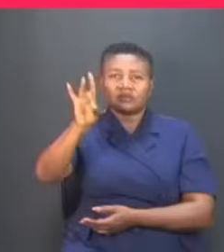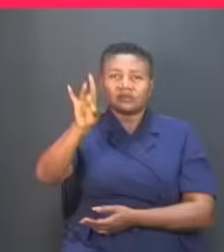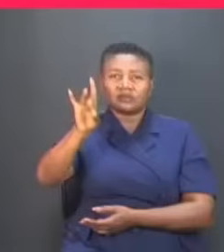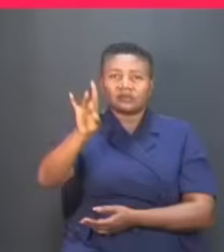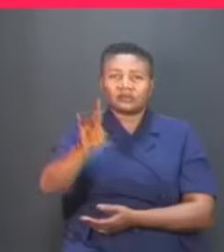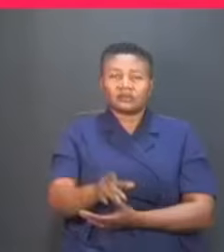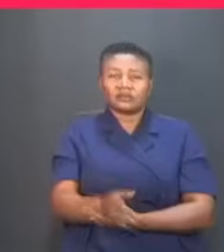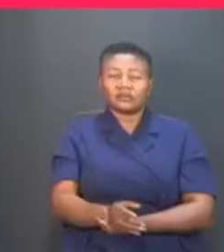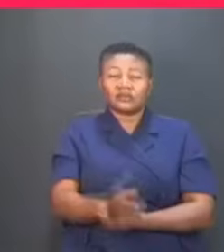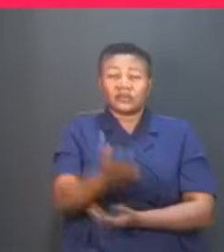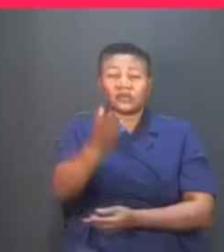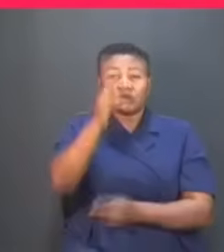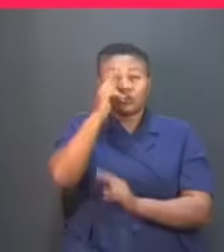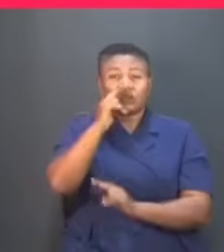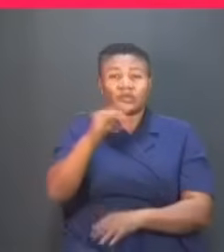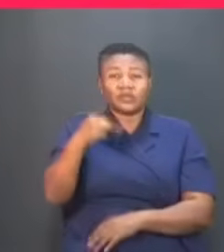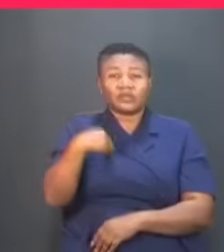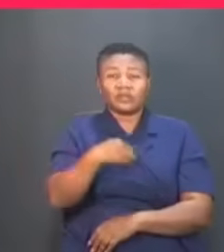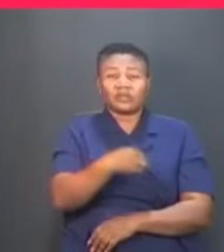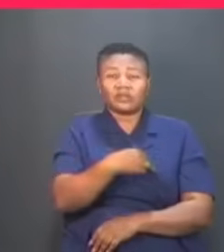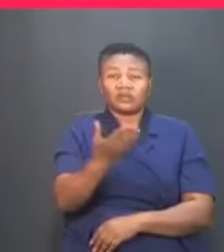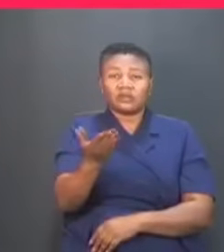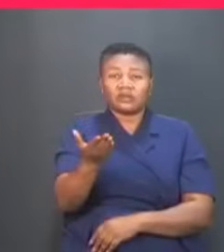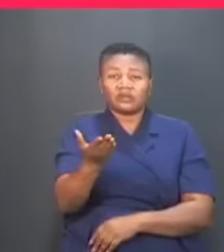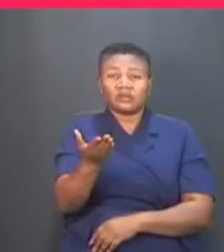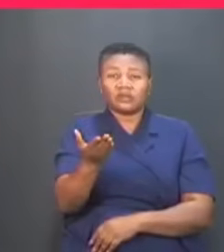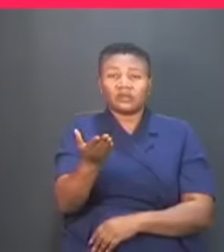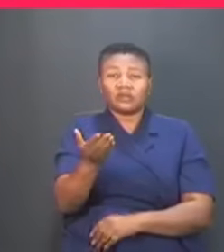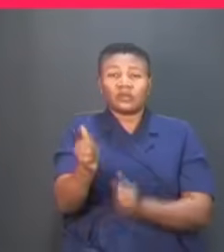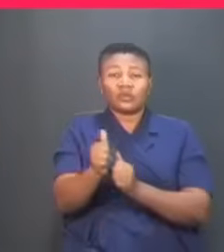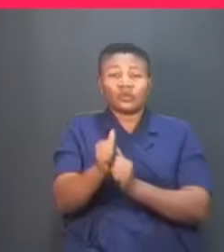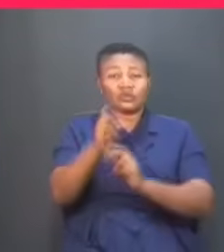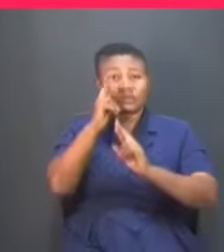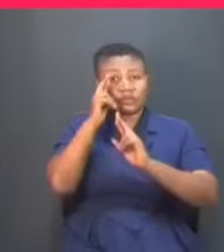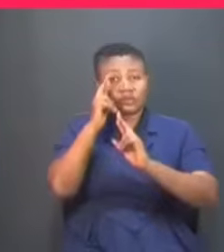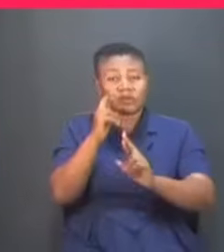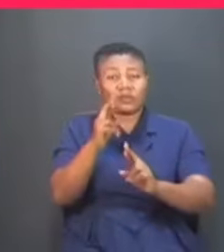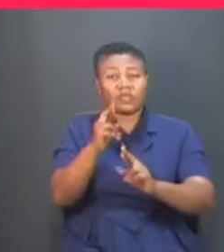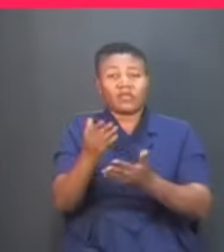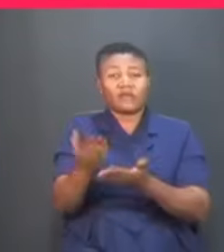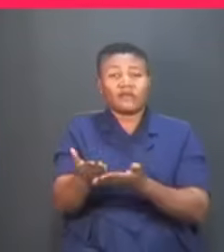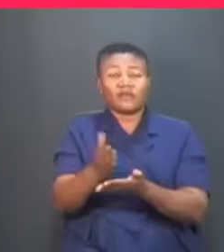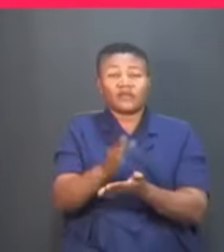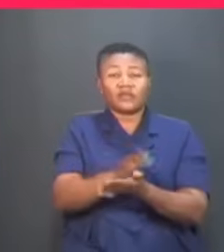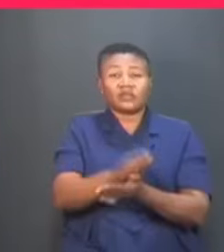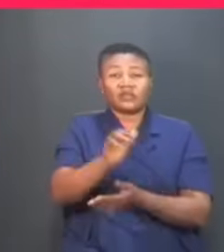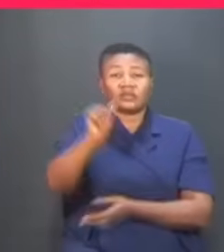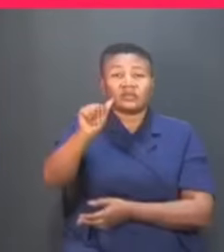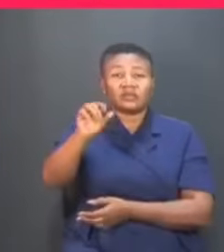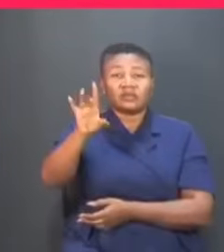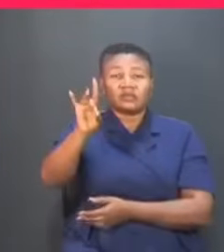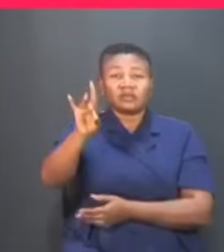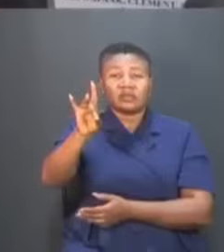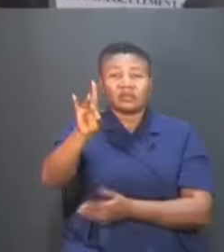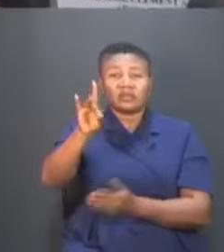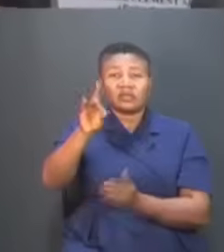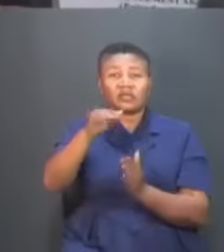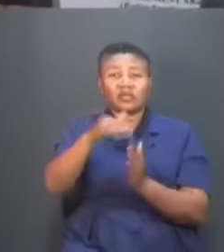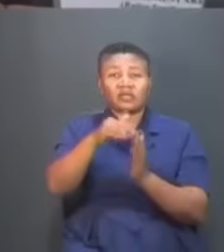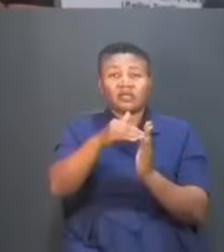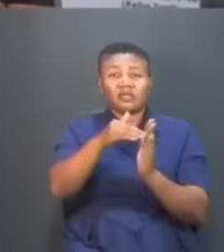Yes, honorable member. Speaker, with respect, page 18, item 3,